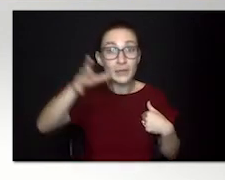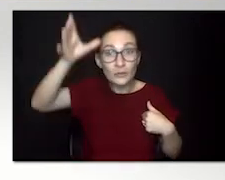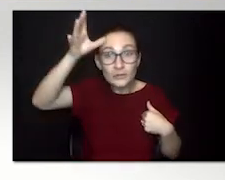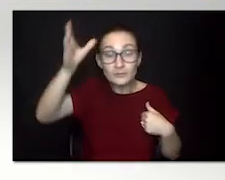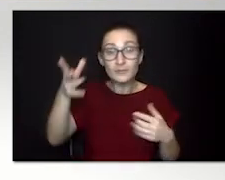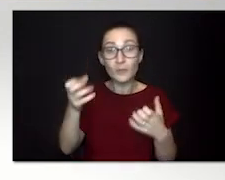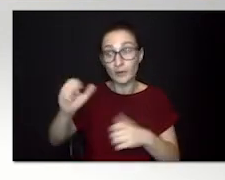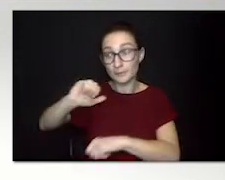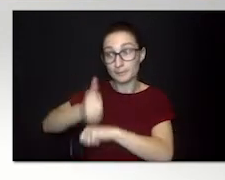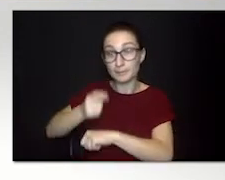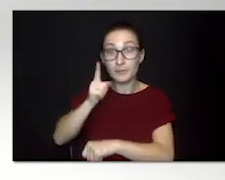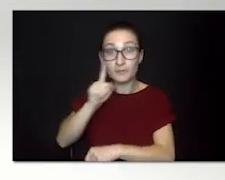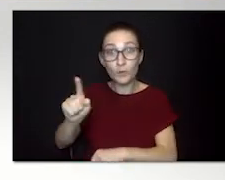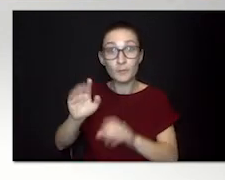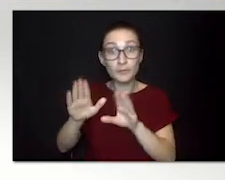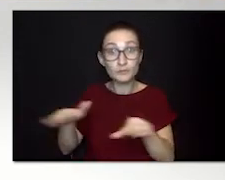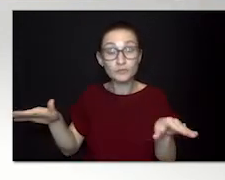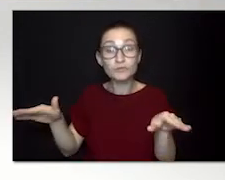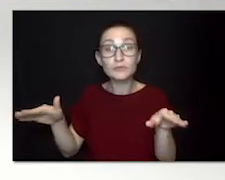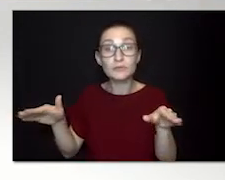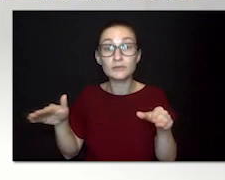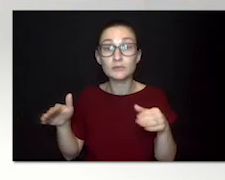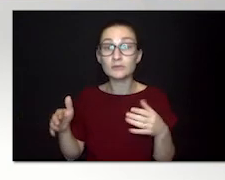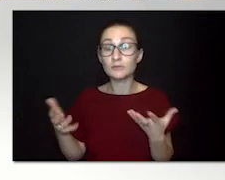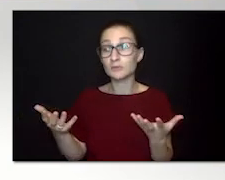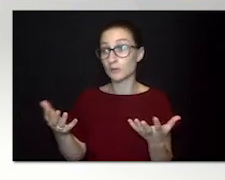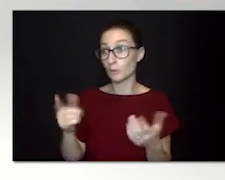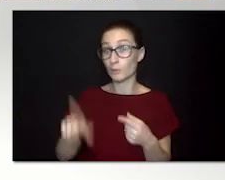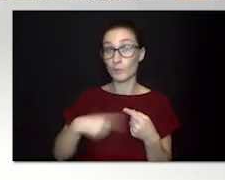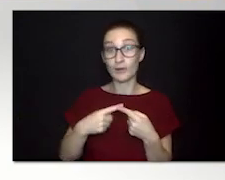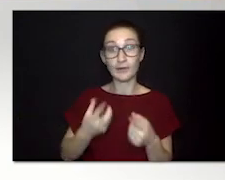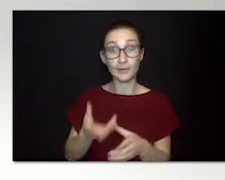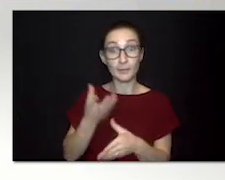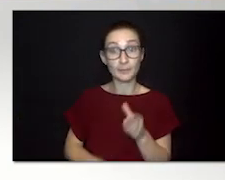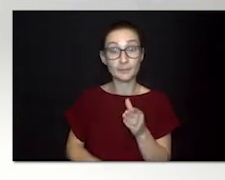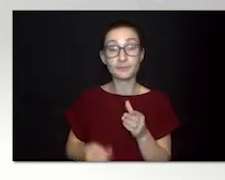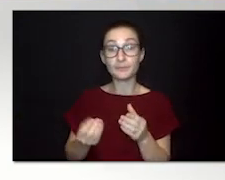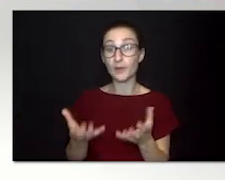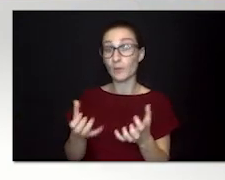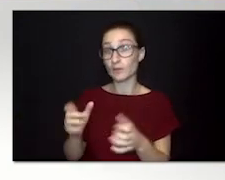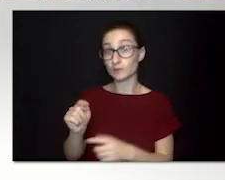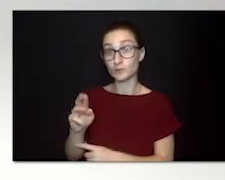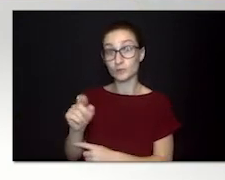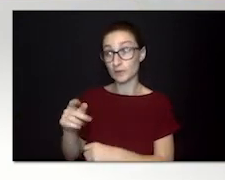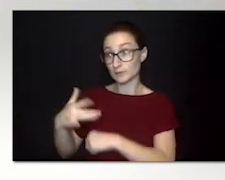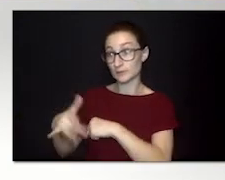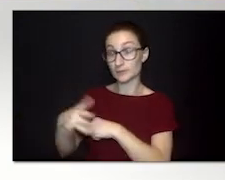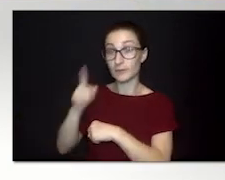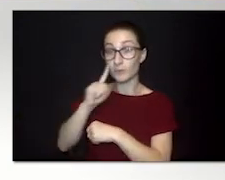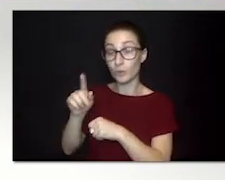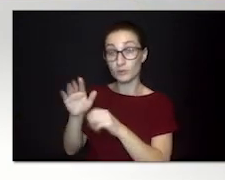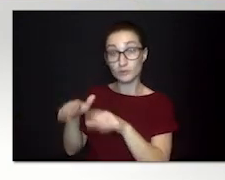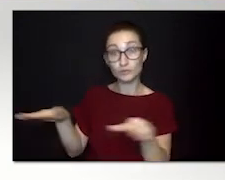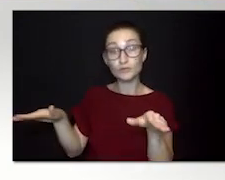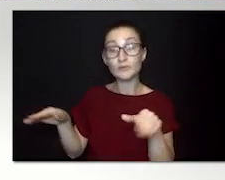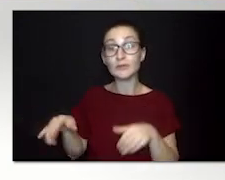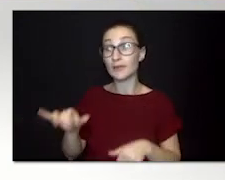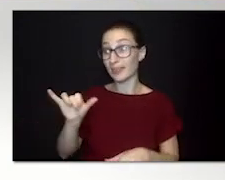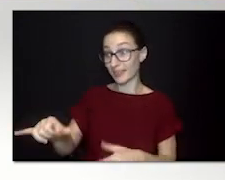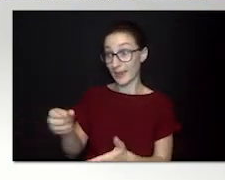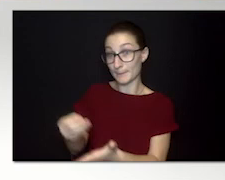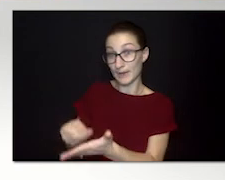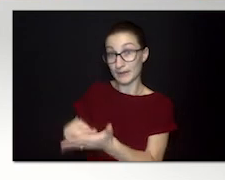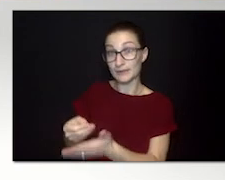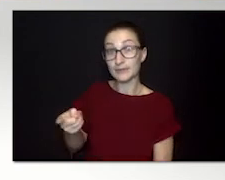trust for my children, that when I pass away, I can fund a special needs trust, And then when that child passes away, the